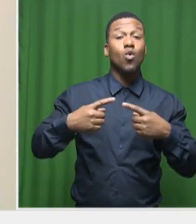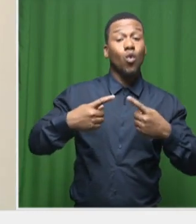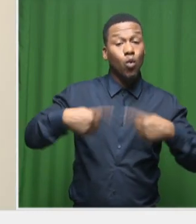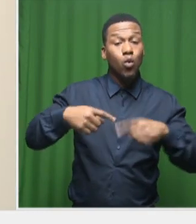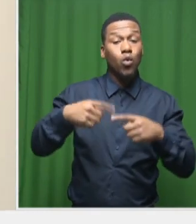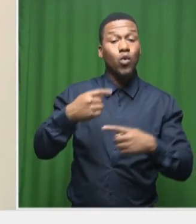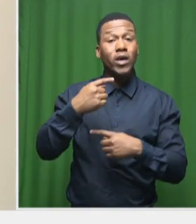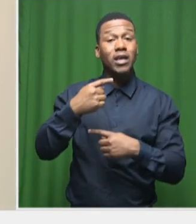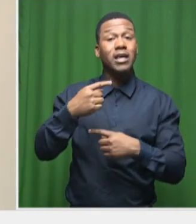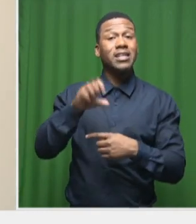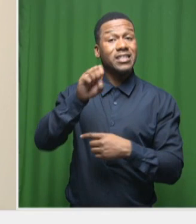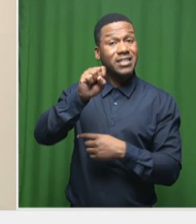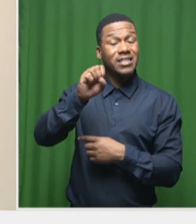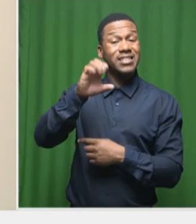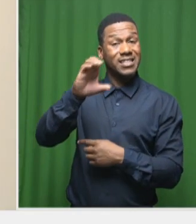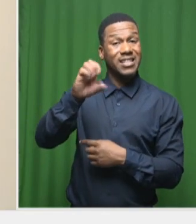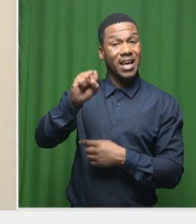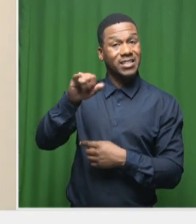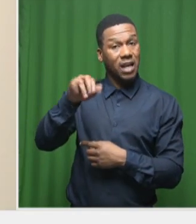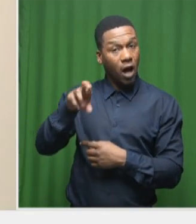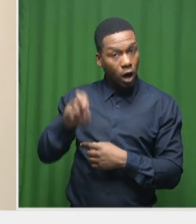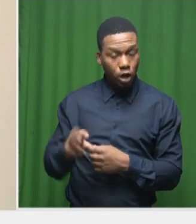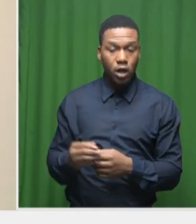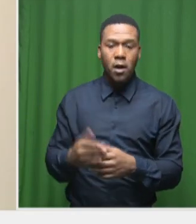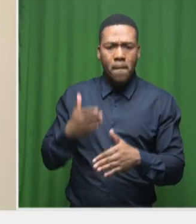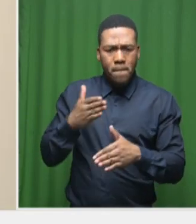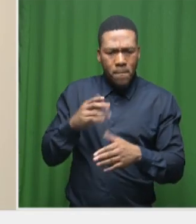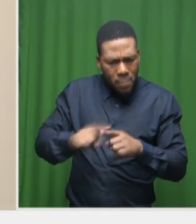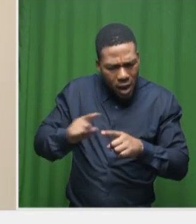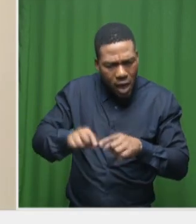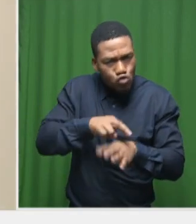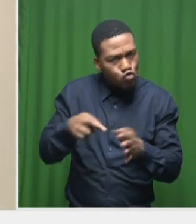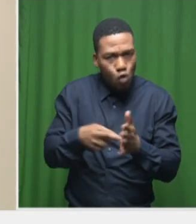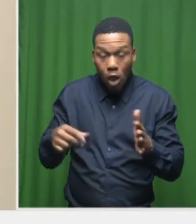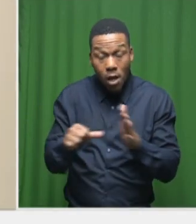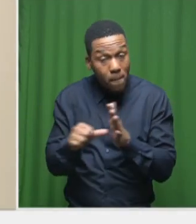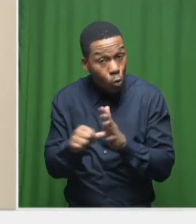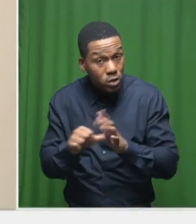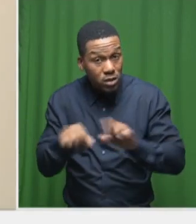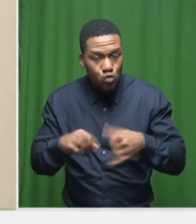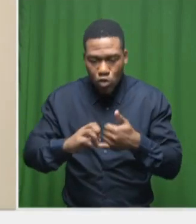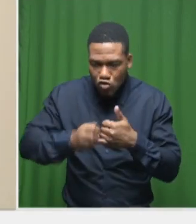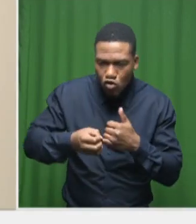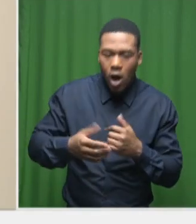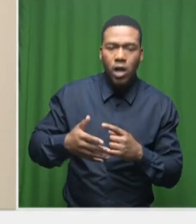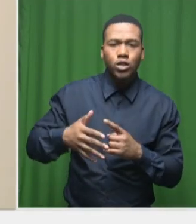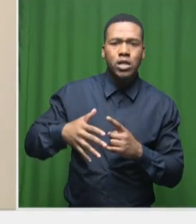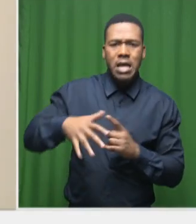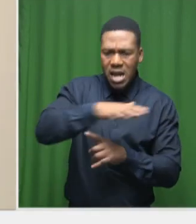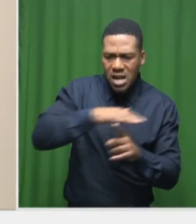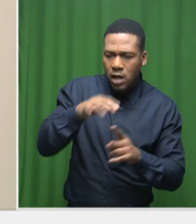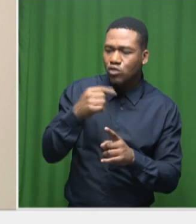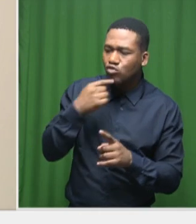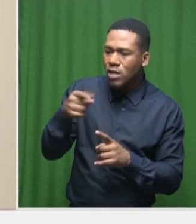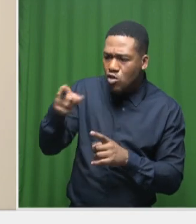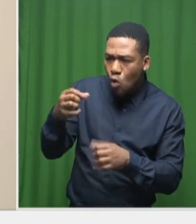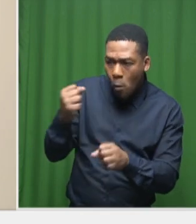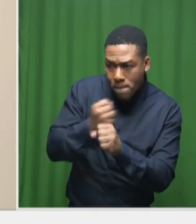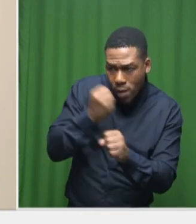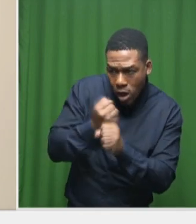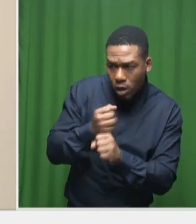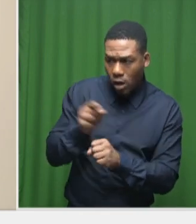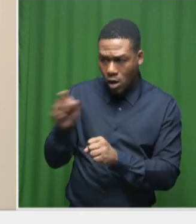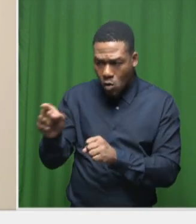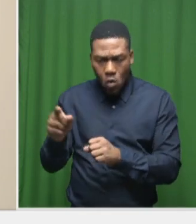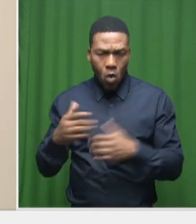play a fundamental role in terms of enabling the industry in doing that, whether from a manufacturing, whether from a health sector,